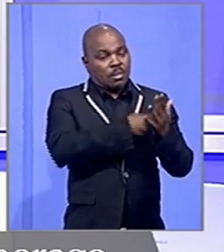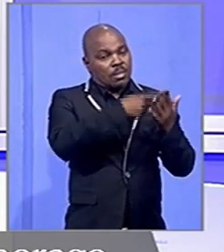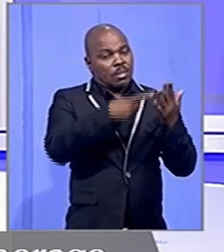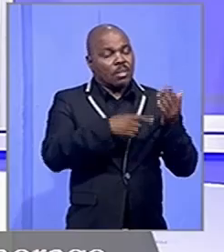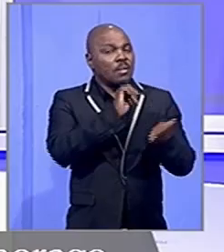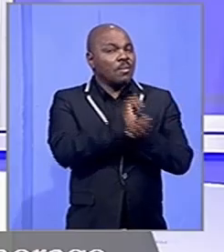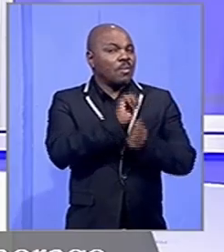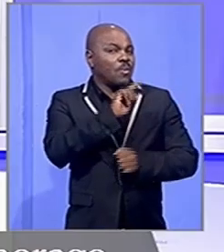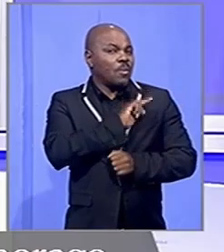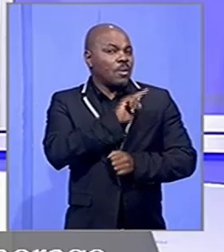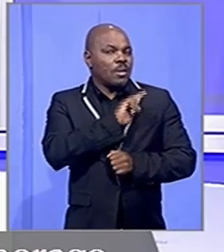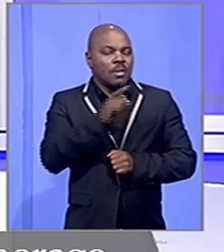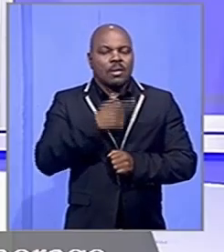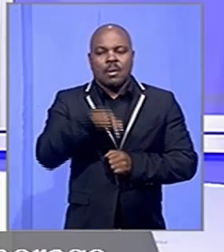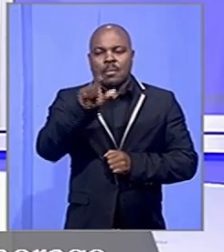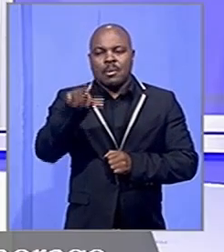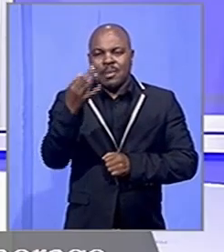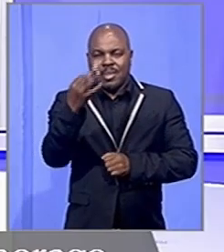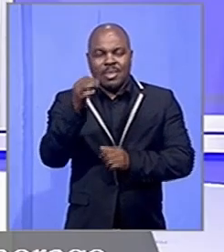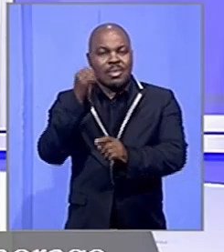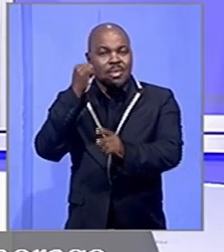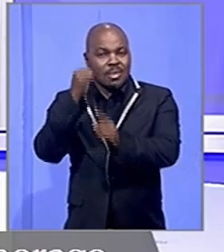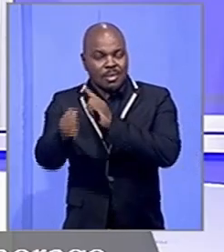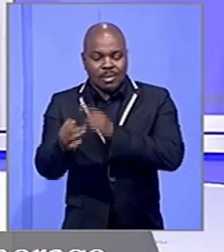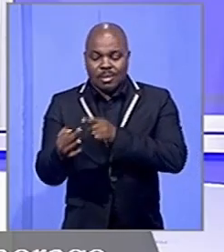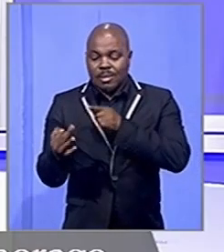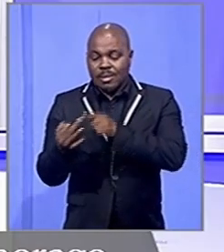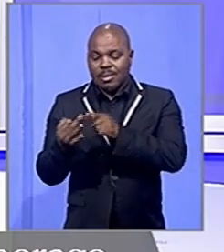ba bolaile batho ba le bararo go